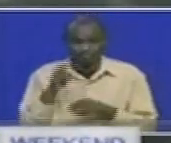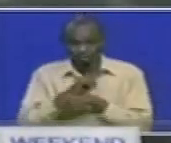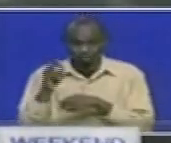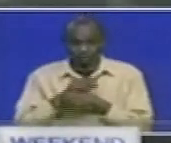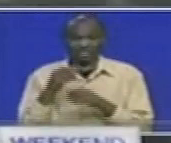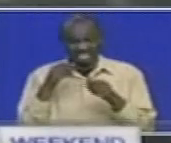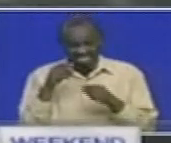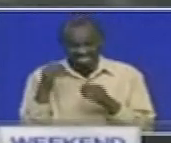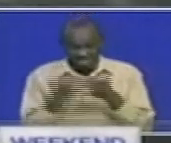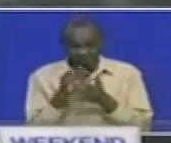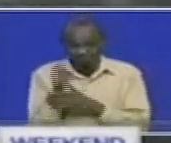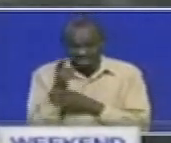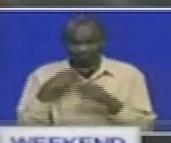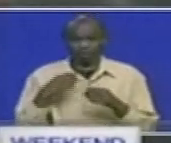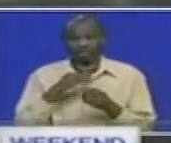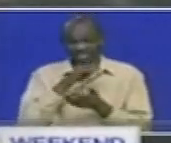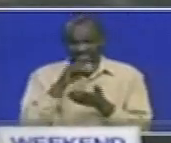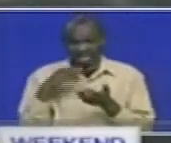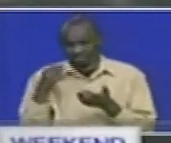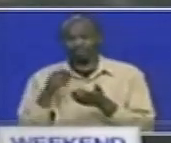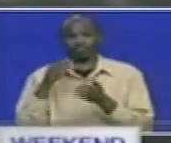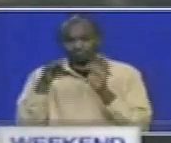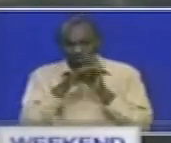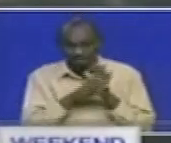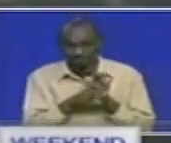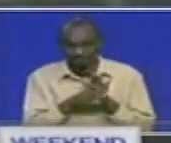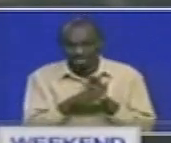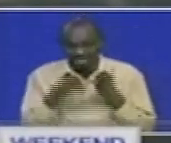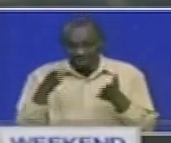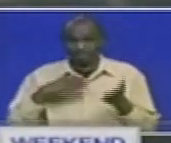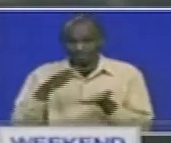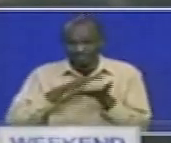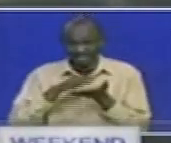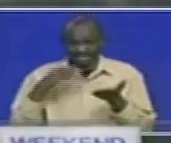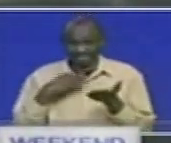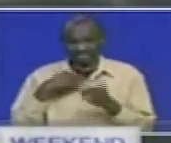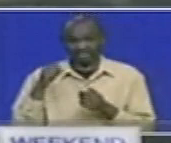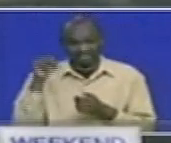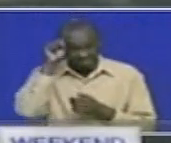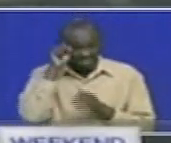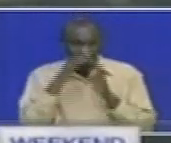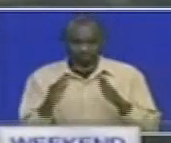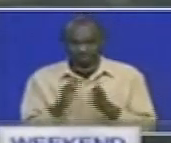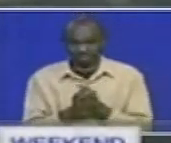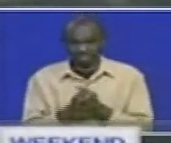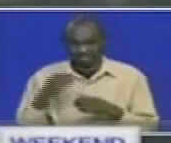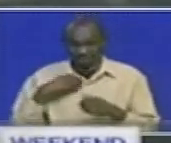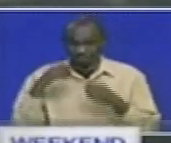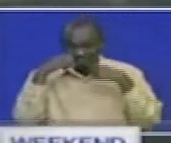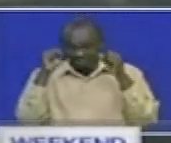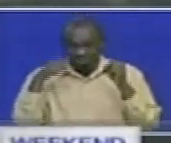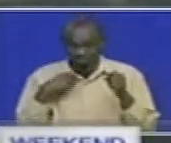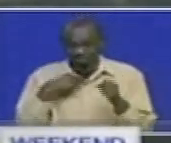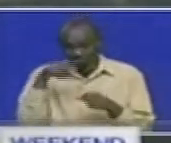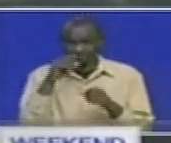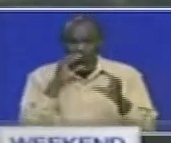Media for solutions to Citizen problems um I'm now based at at state house at the presidential strategic